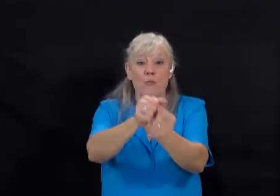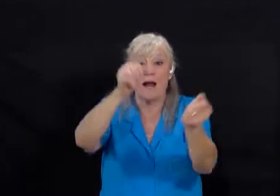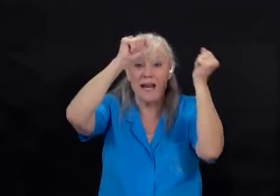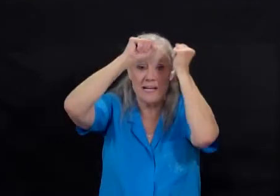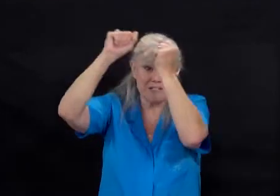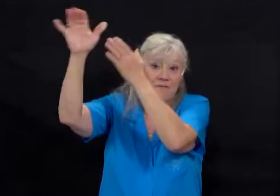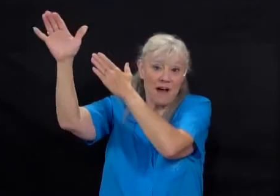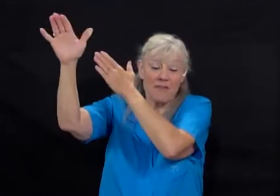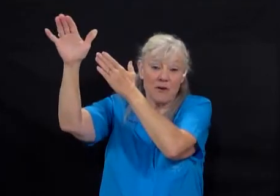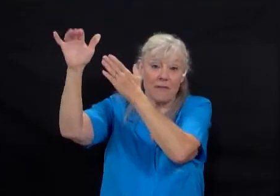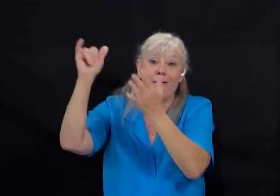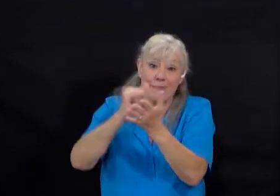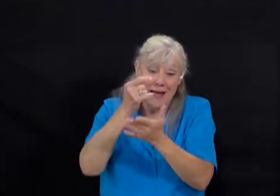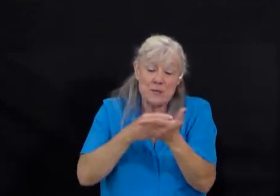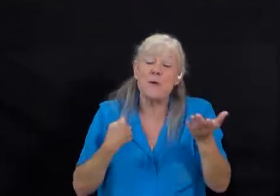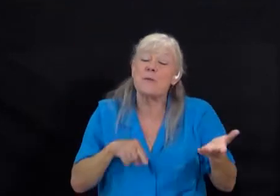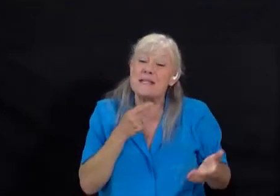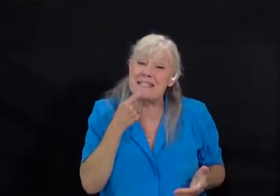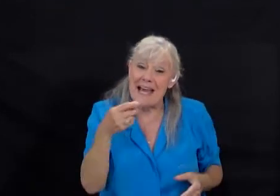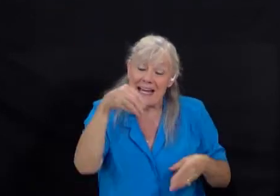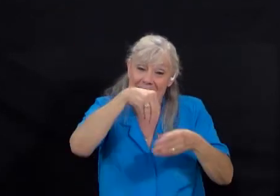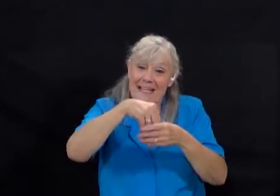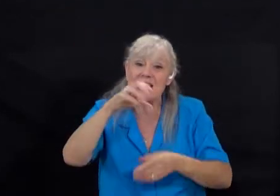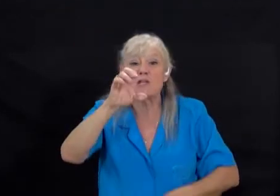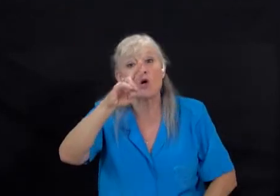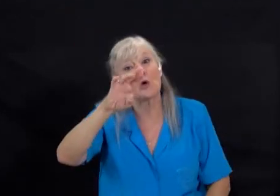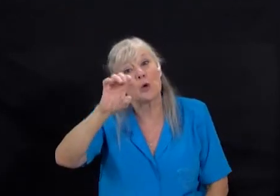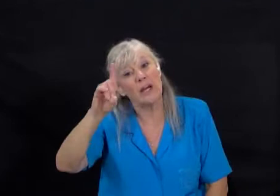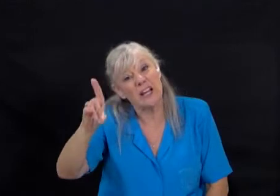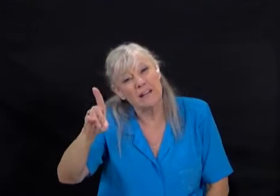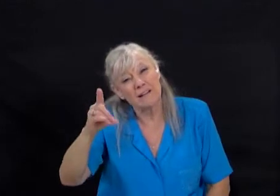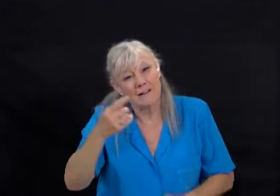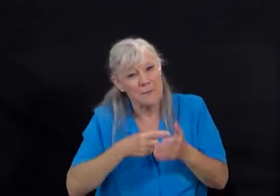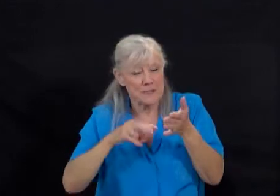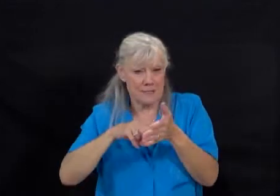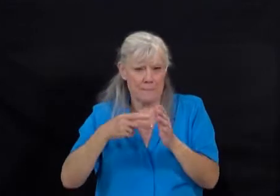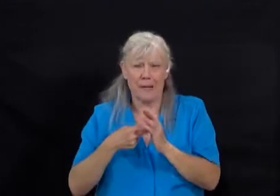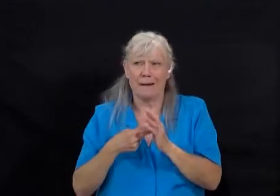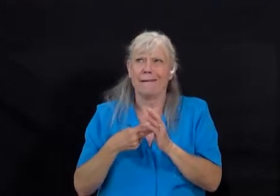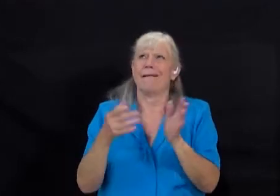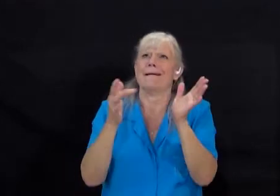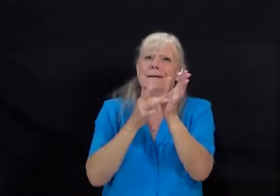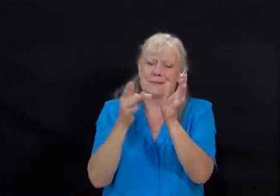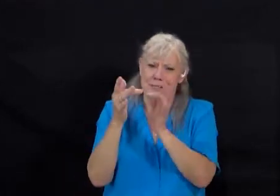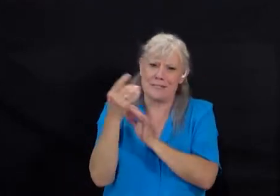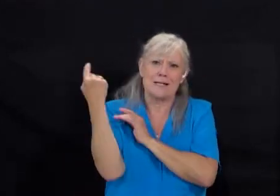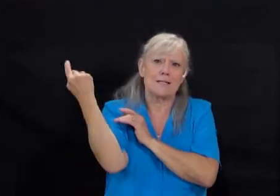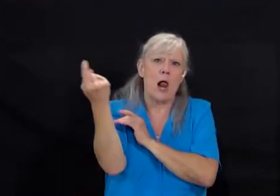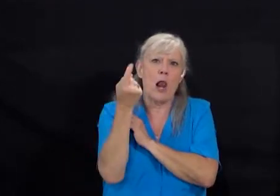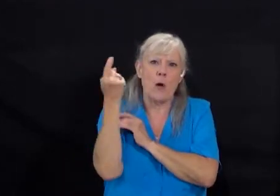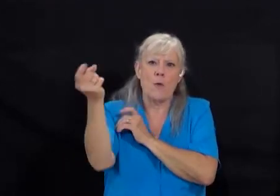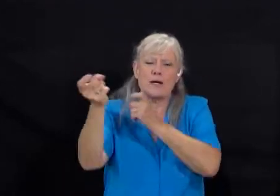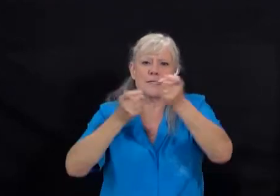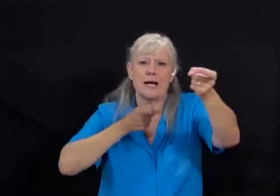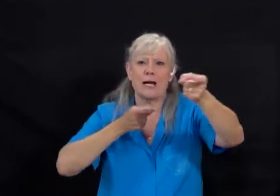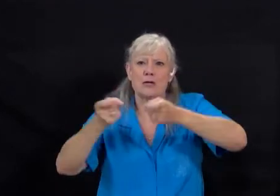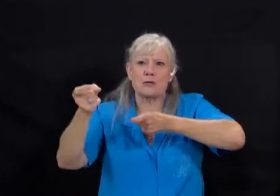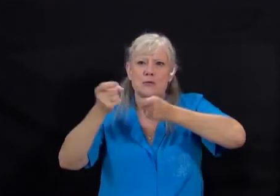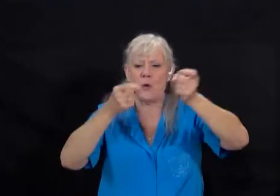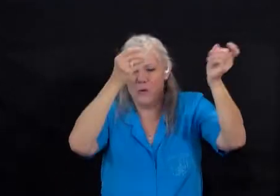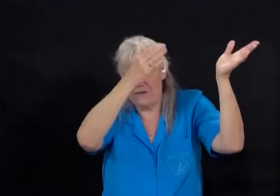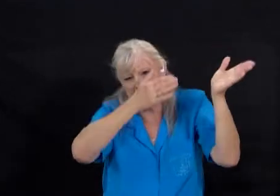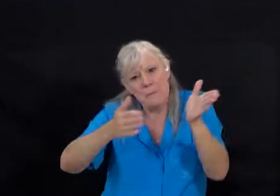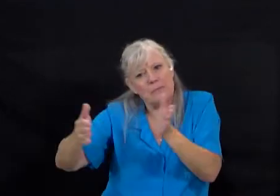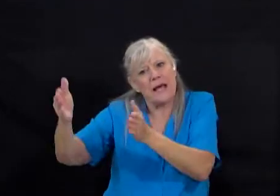we profess in our creed, meaning he alone is in control of the continuing plan of